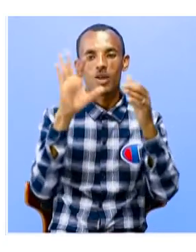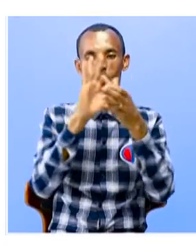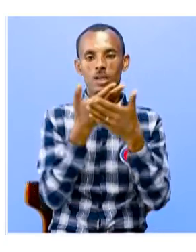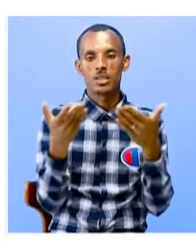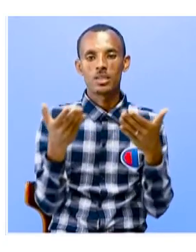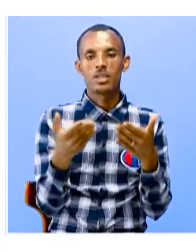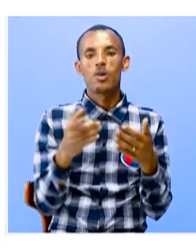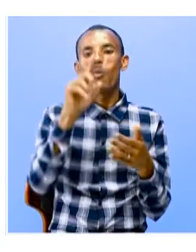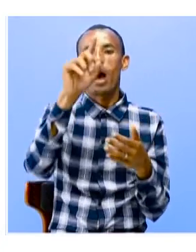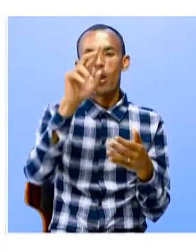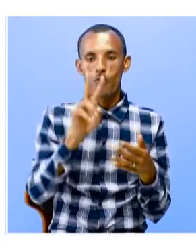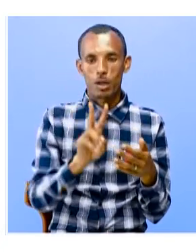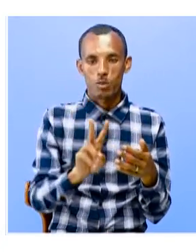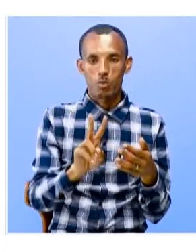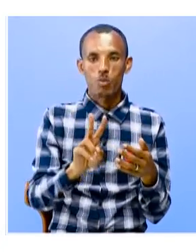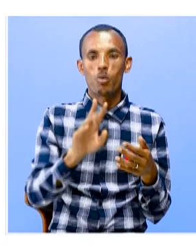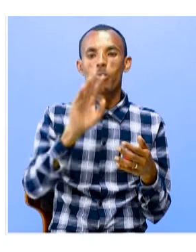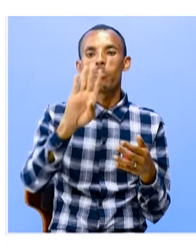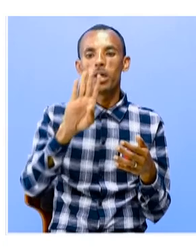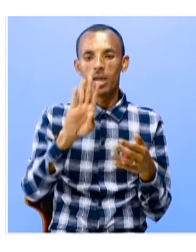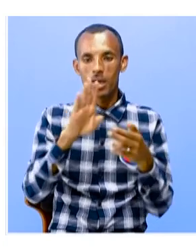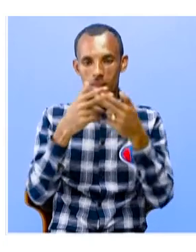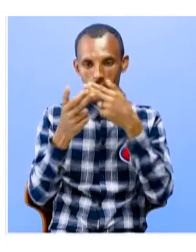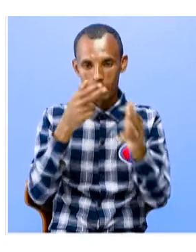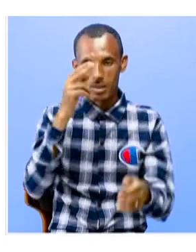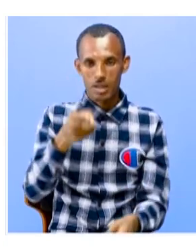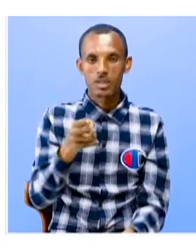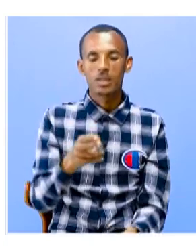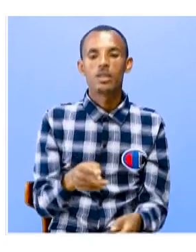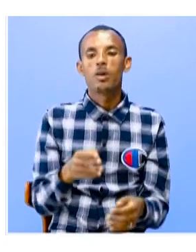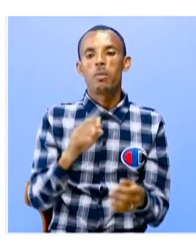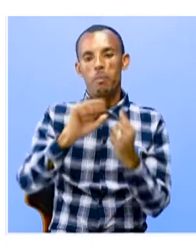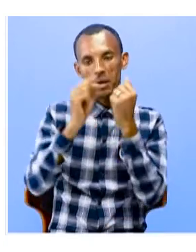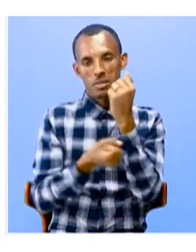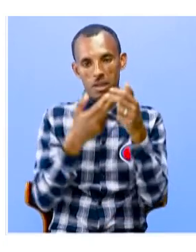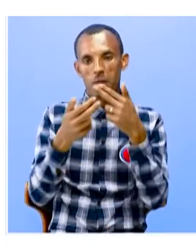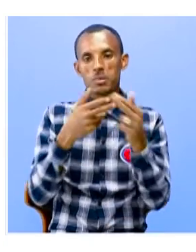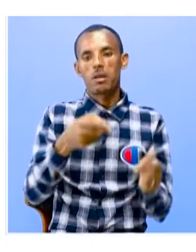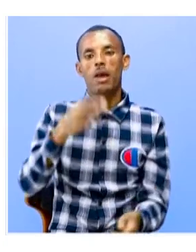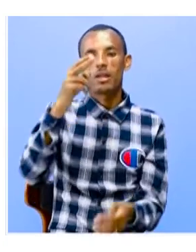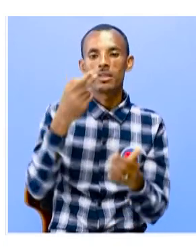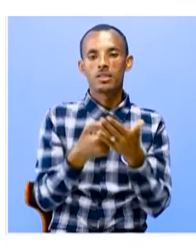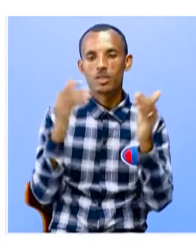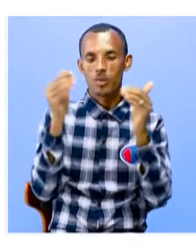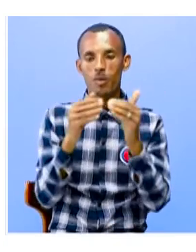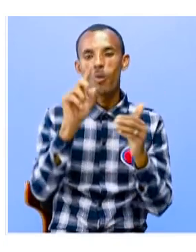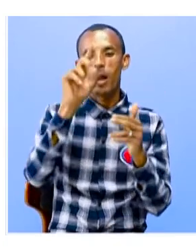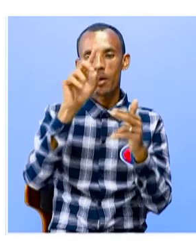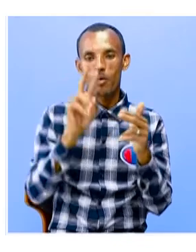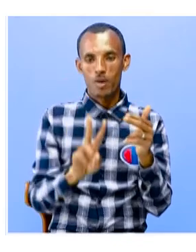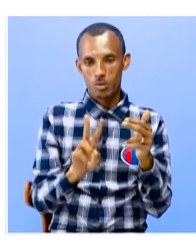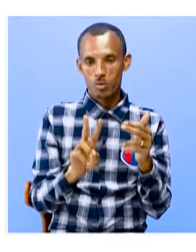half times base times height. So, this will be equal to half